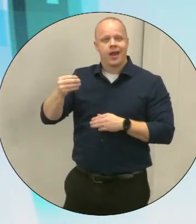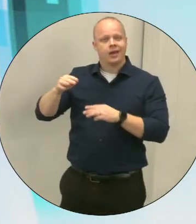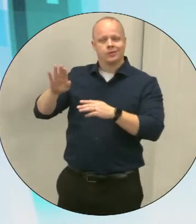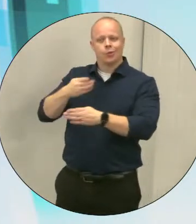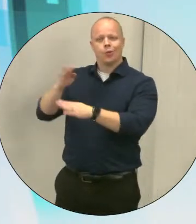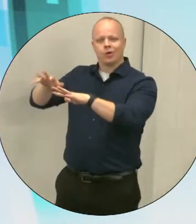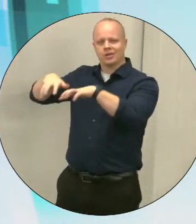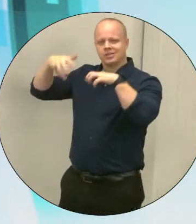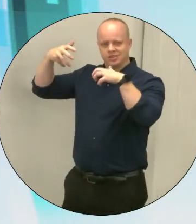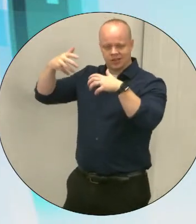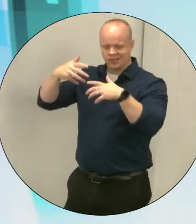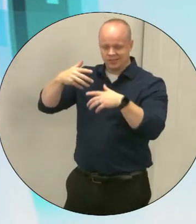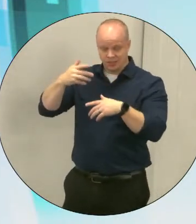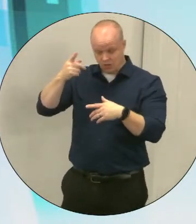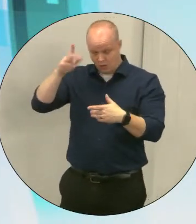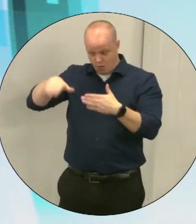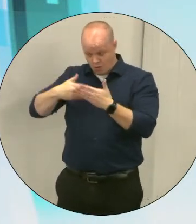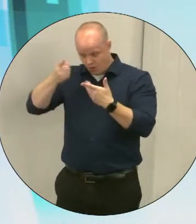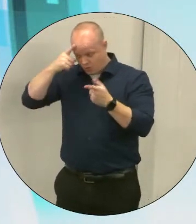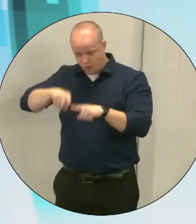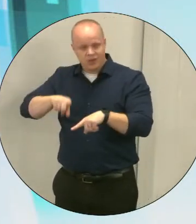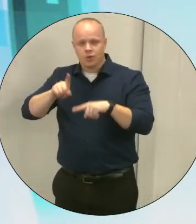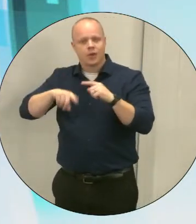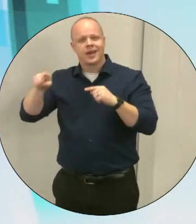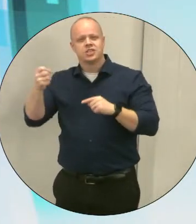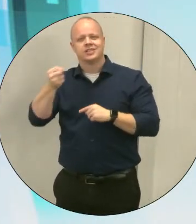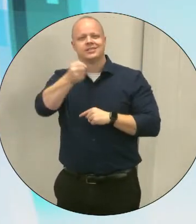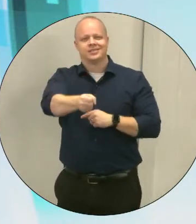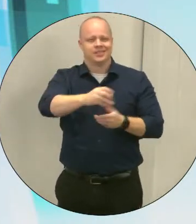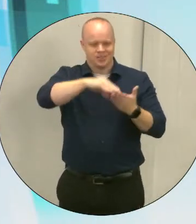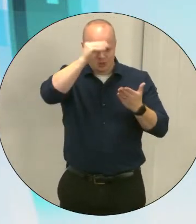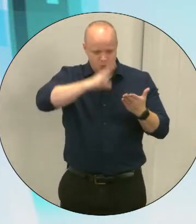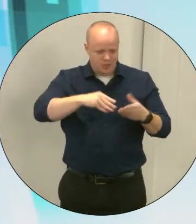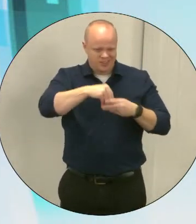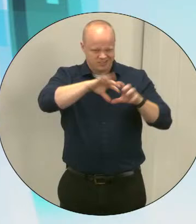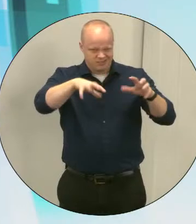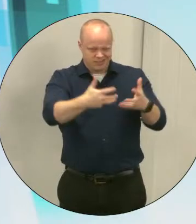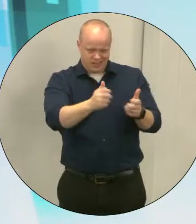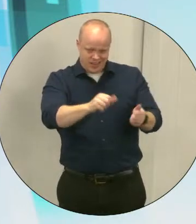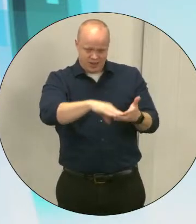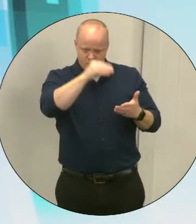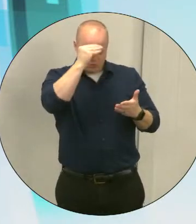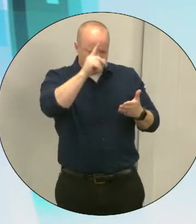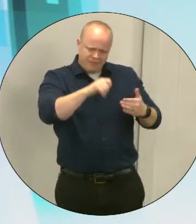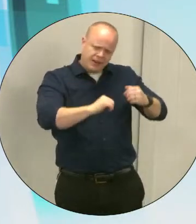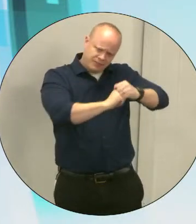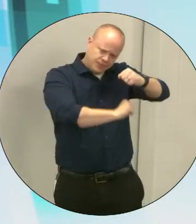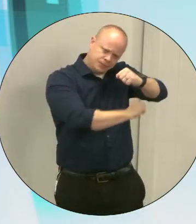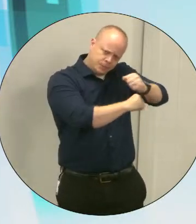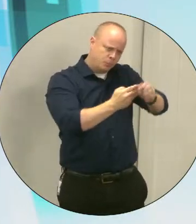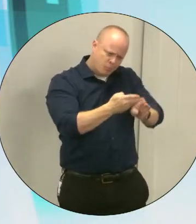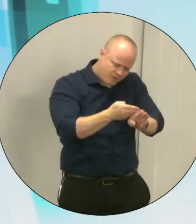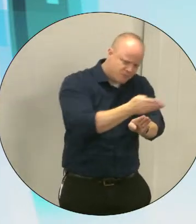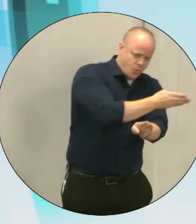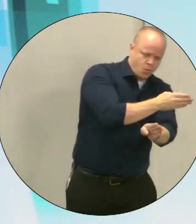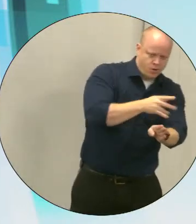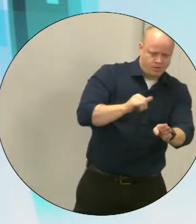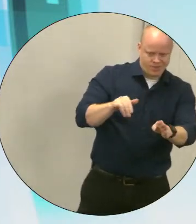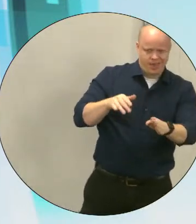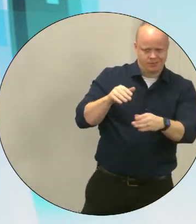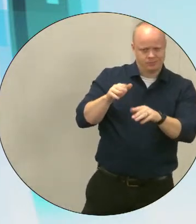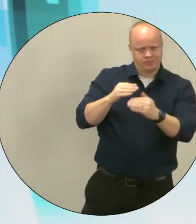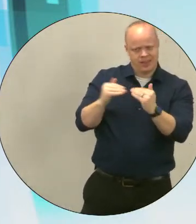that you cannot just put a student into their ensembles and get them to learn. There needs to be a foundation laid prior to that grade level, and that